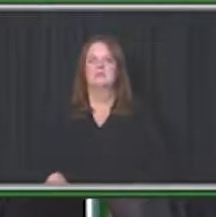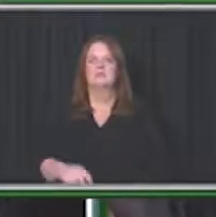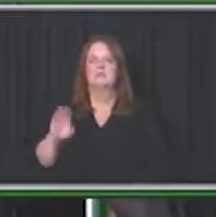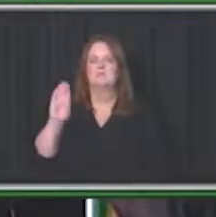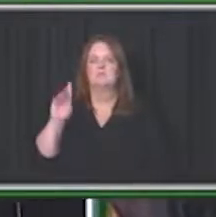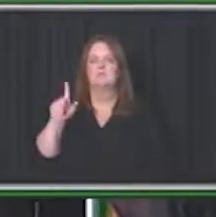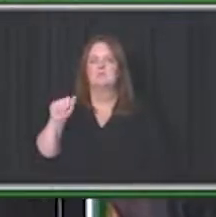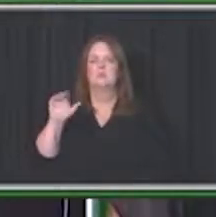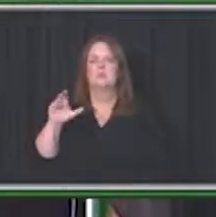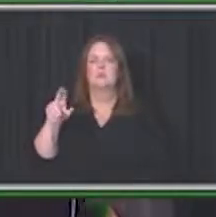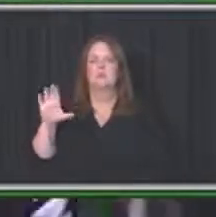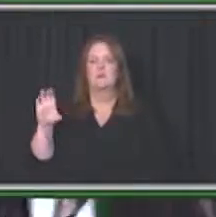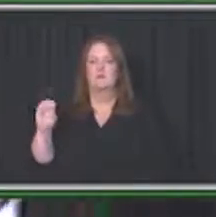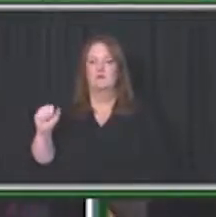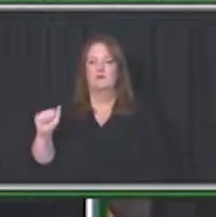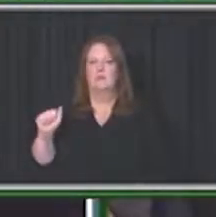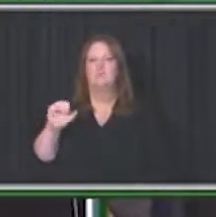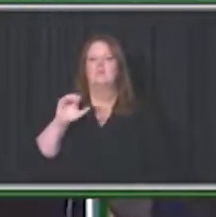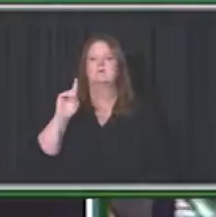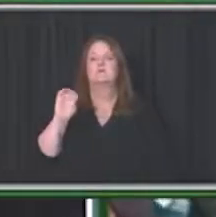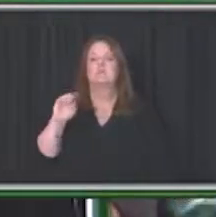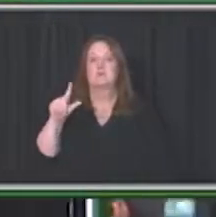Blanca Arin Delgado.